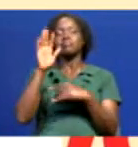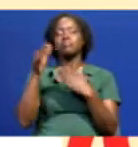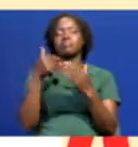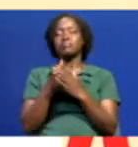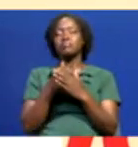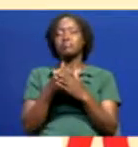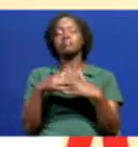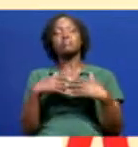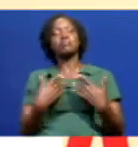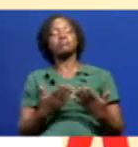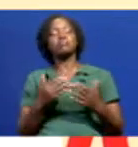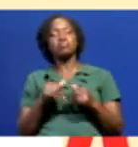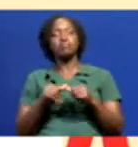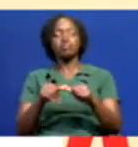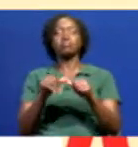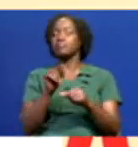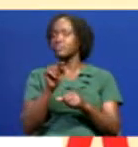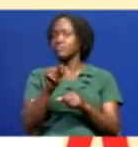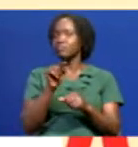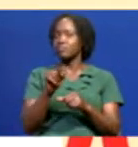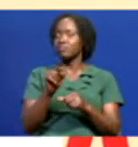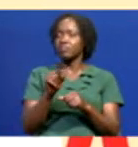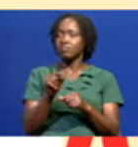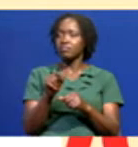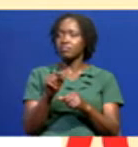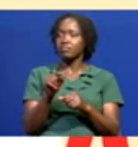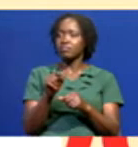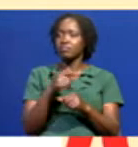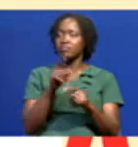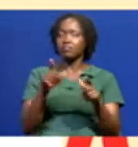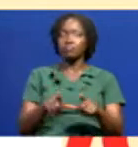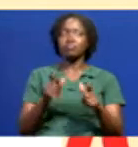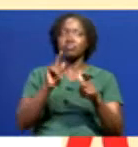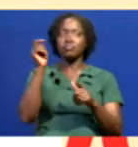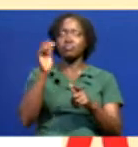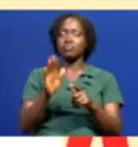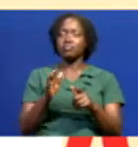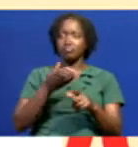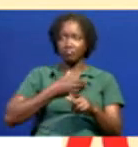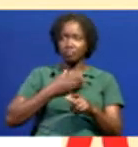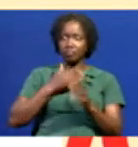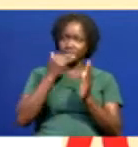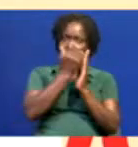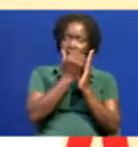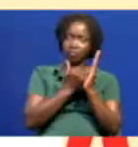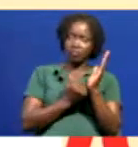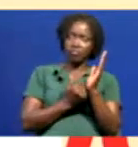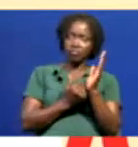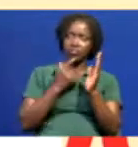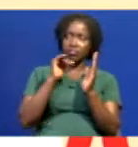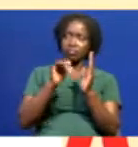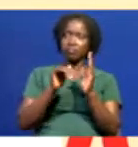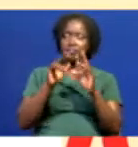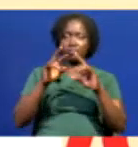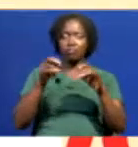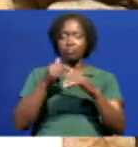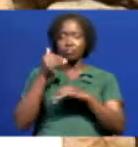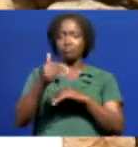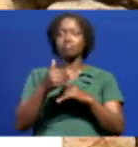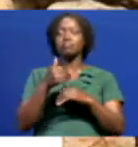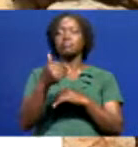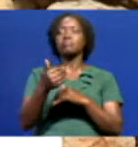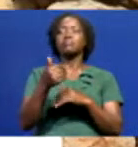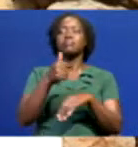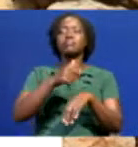Now, how you sustain that is you let the Kenyans own this program such that they are looking forward to the next